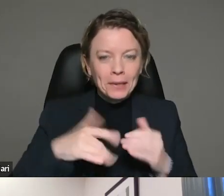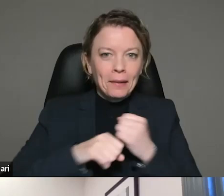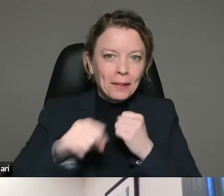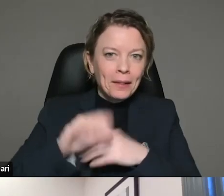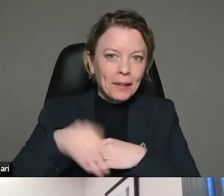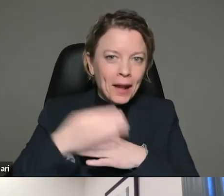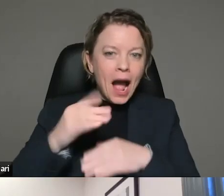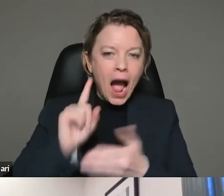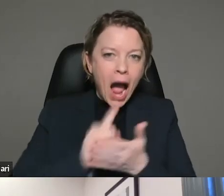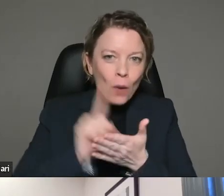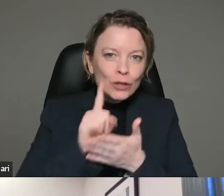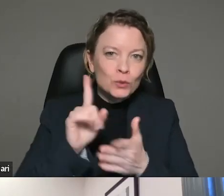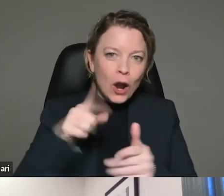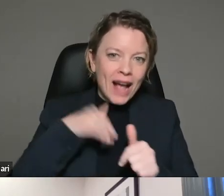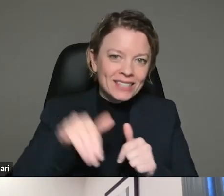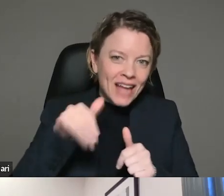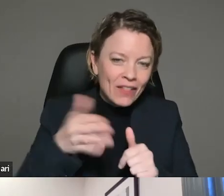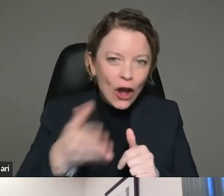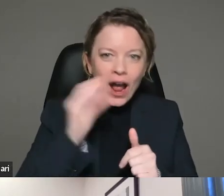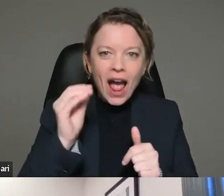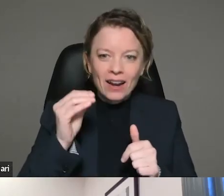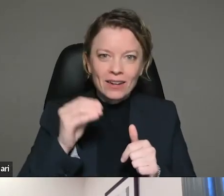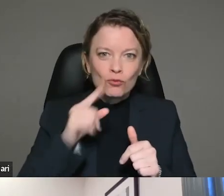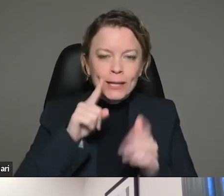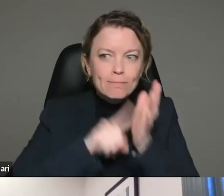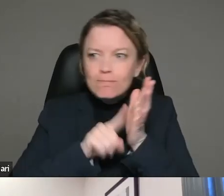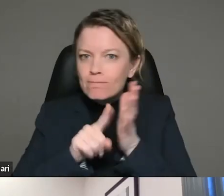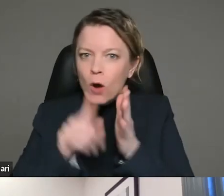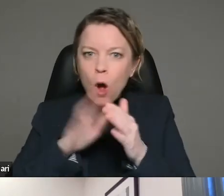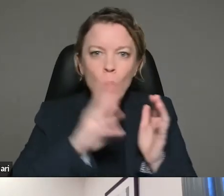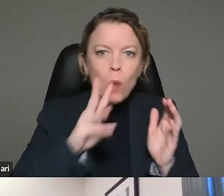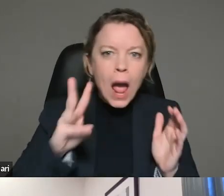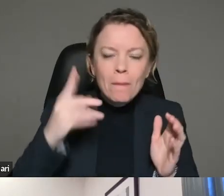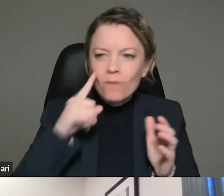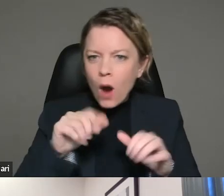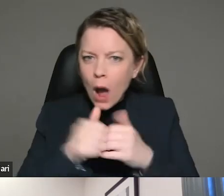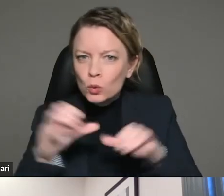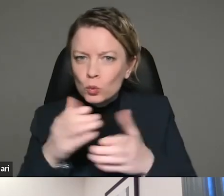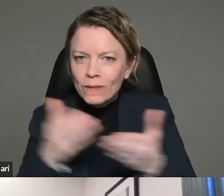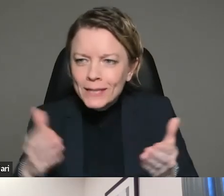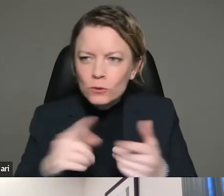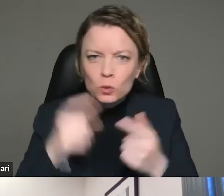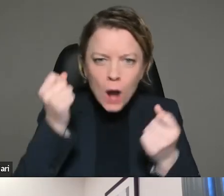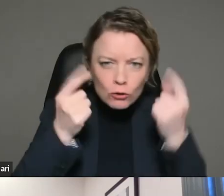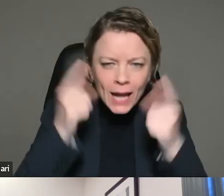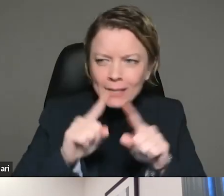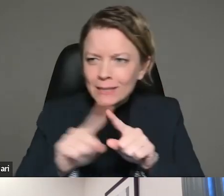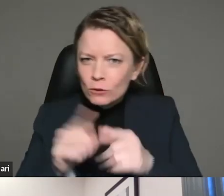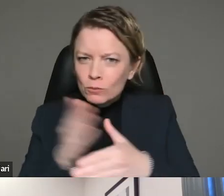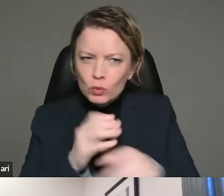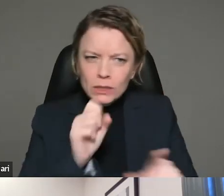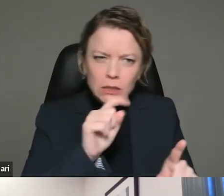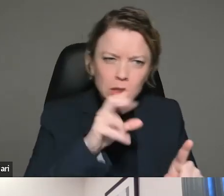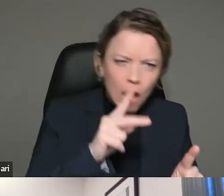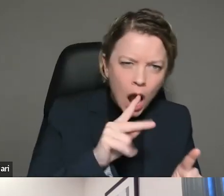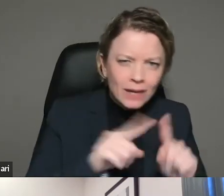of being there, and, you know, looking on the web for doing things to understand, you know, the difference between a stock and a bond